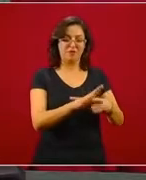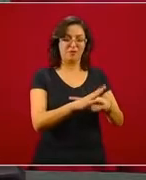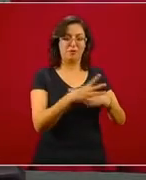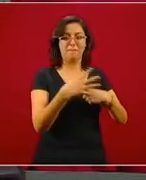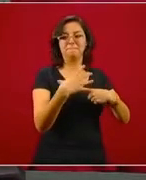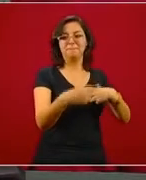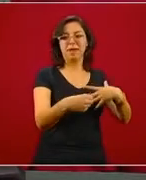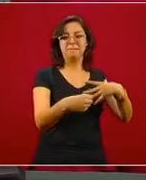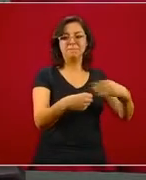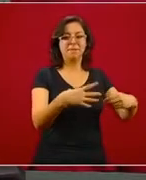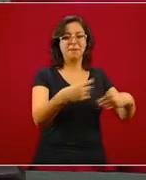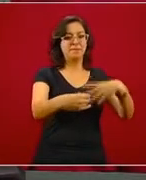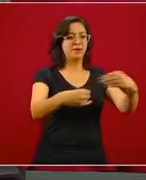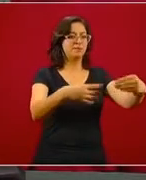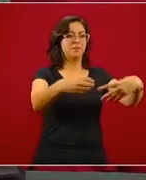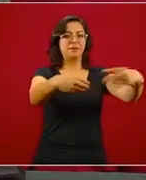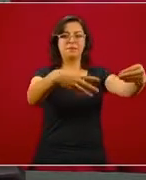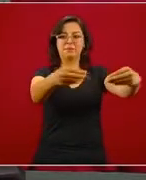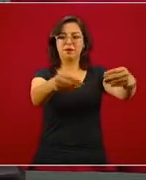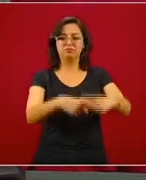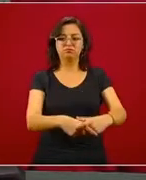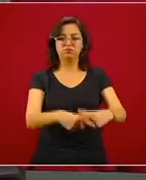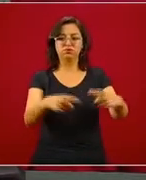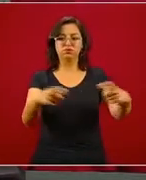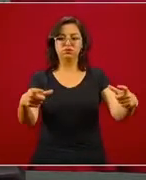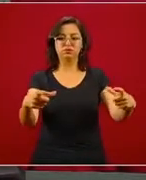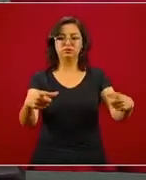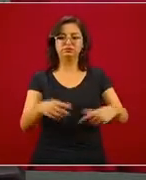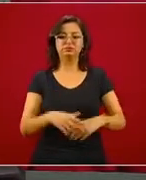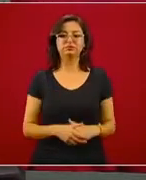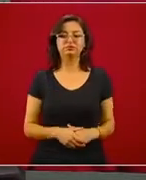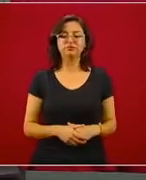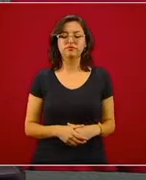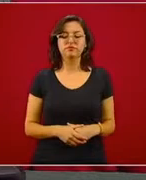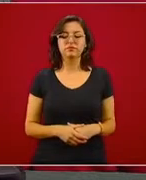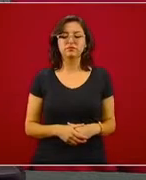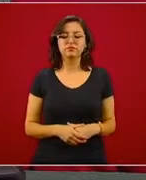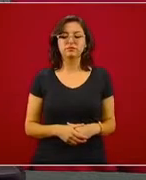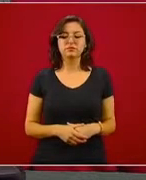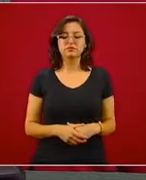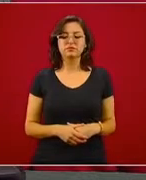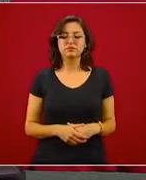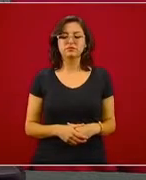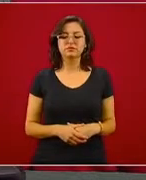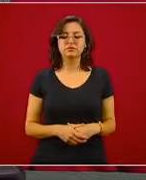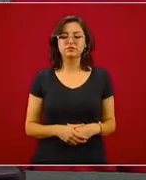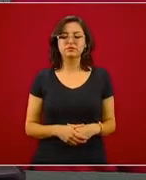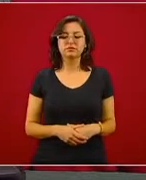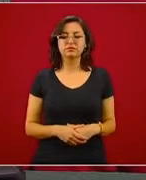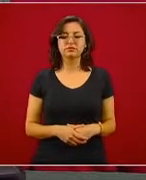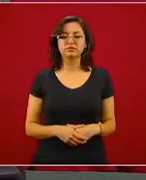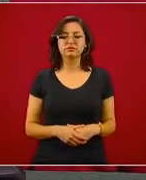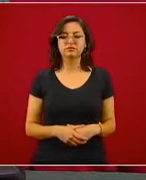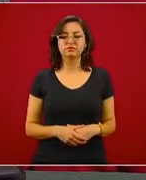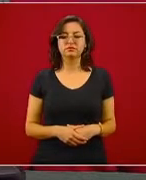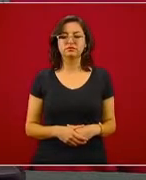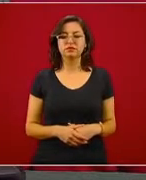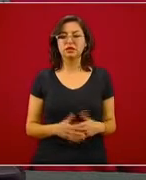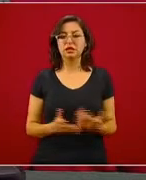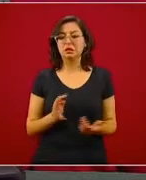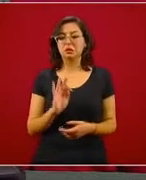our workplace, we can represent a source of infection.